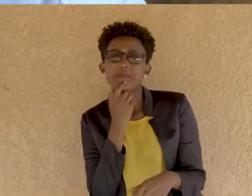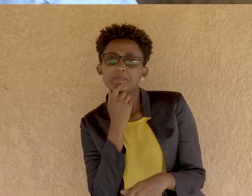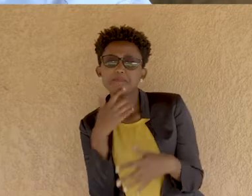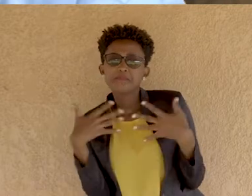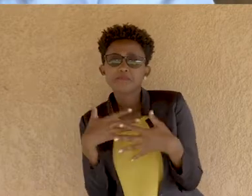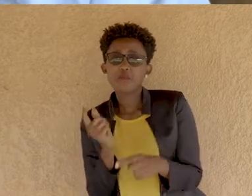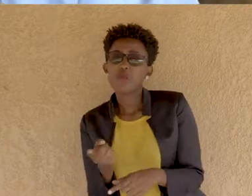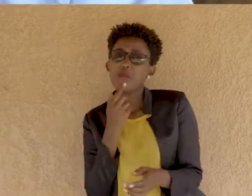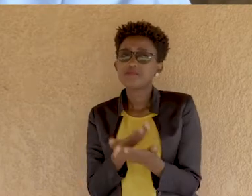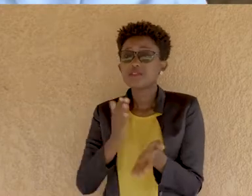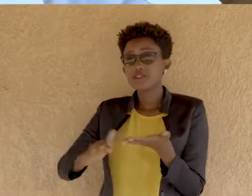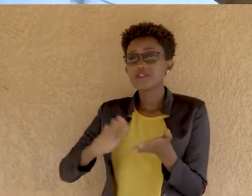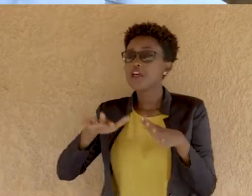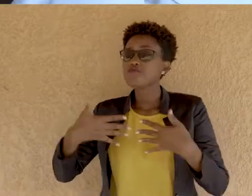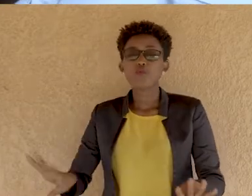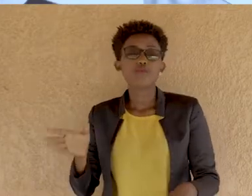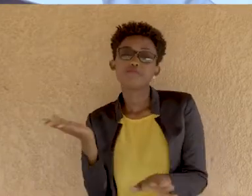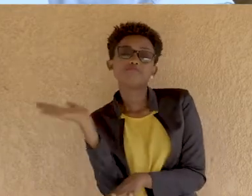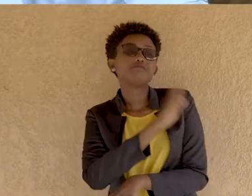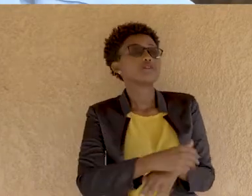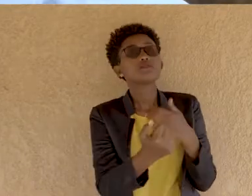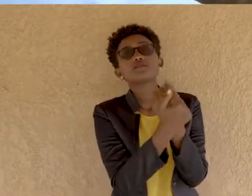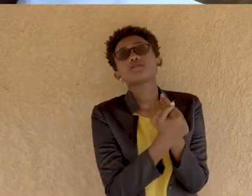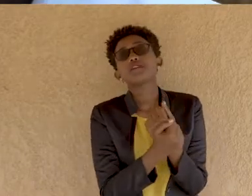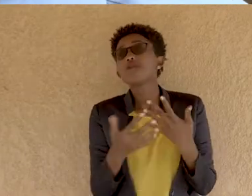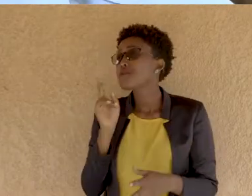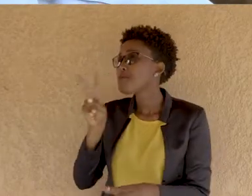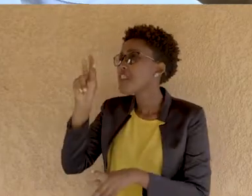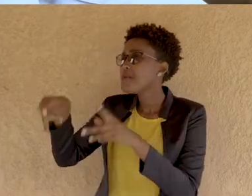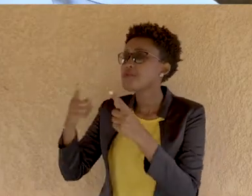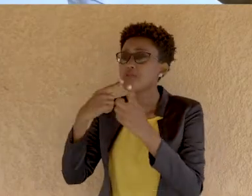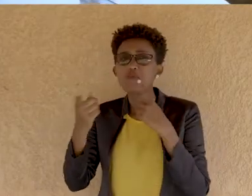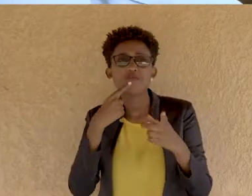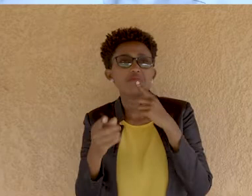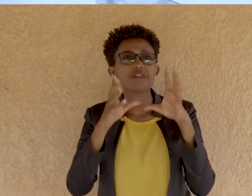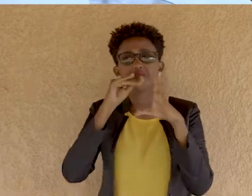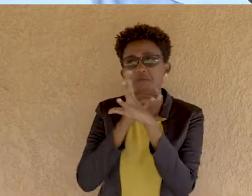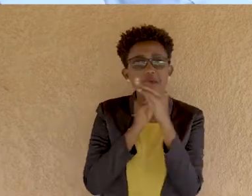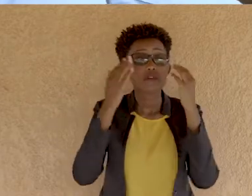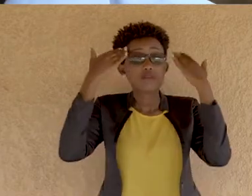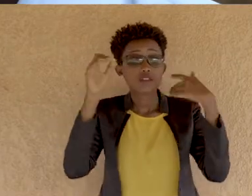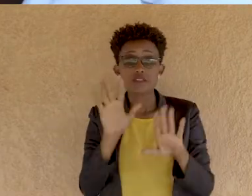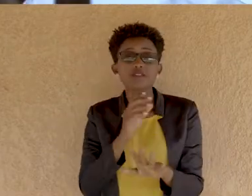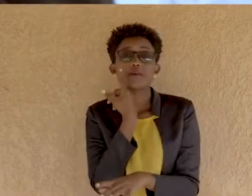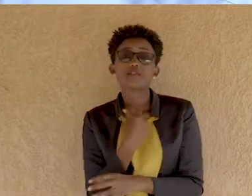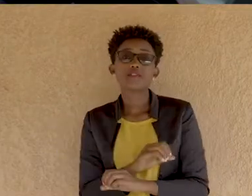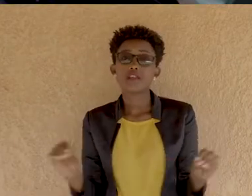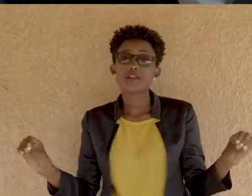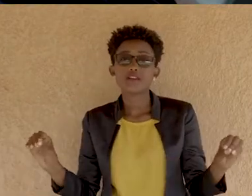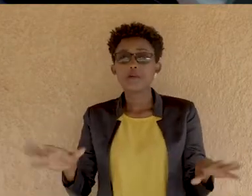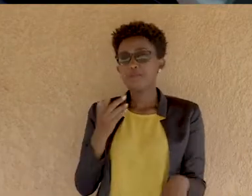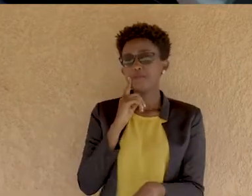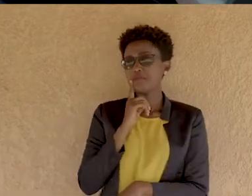was going on. I was then taken back to prison. I would see people talking, but I did not understand what they were saying.